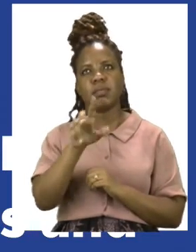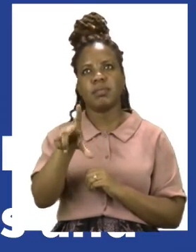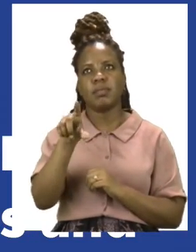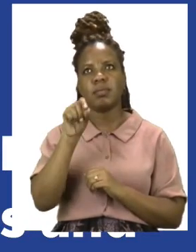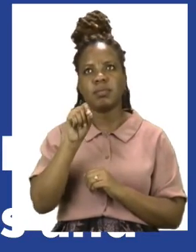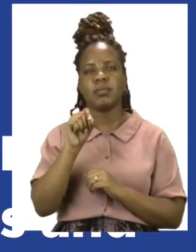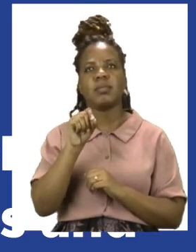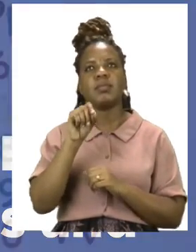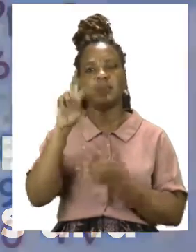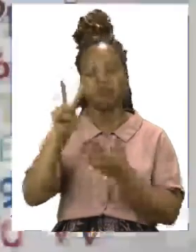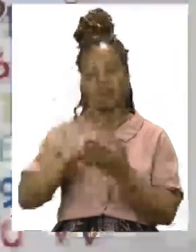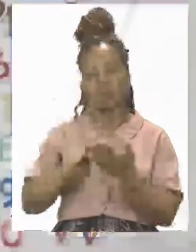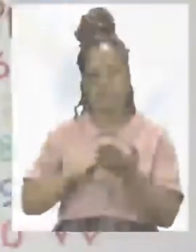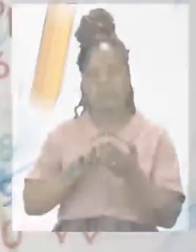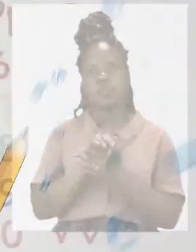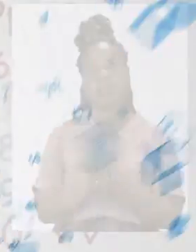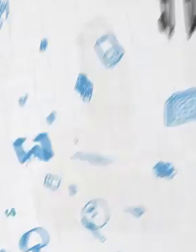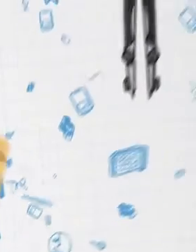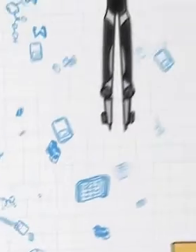and reading.